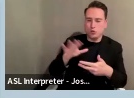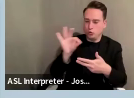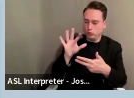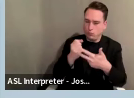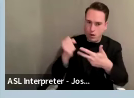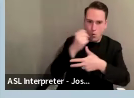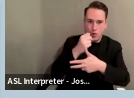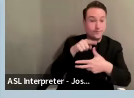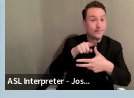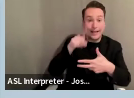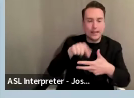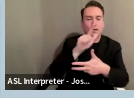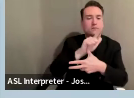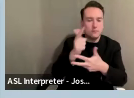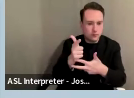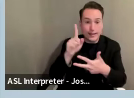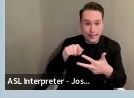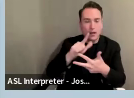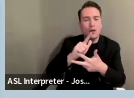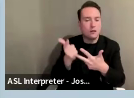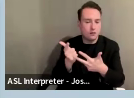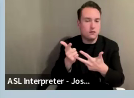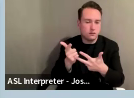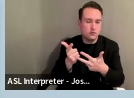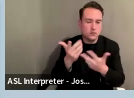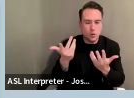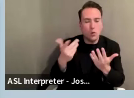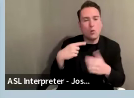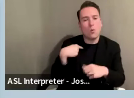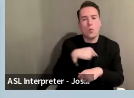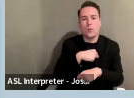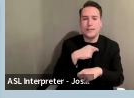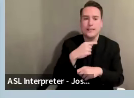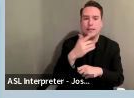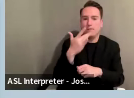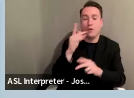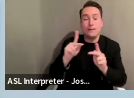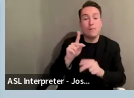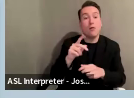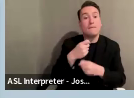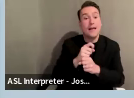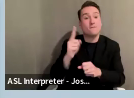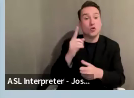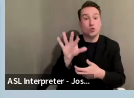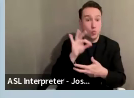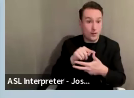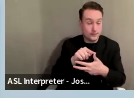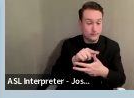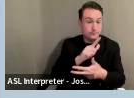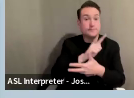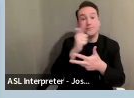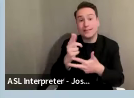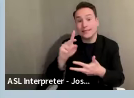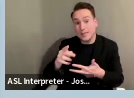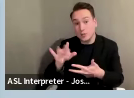most predisposed to do a good job for you. So we like people to make a first choice and then a second choice and a third choice, as